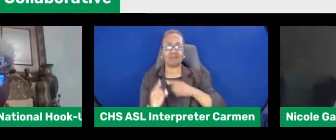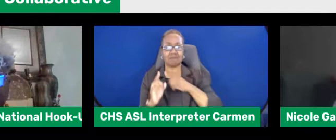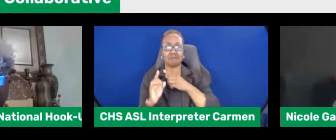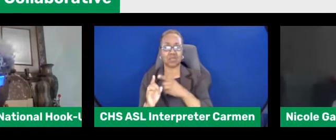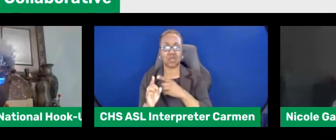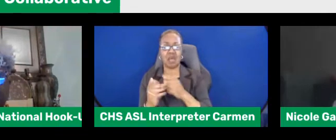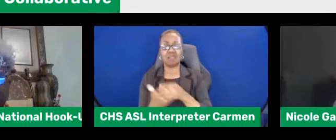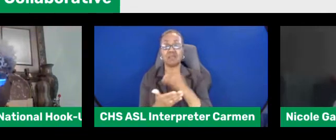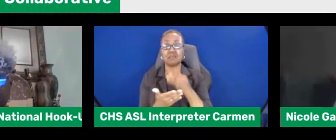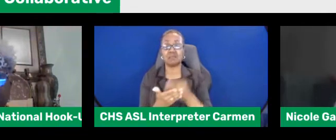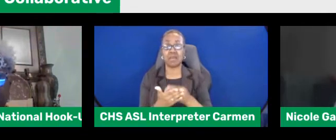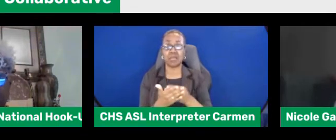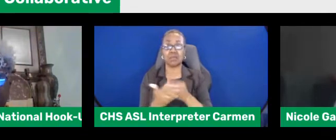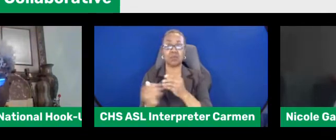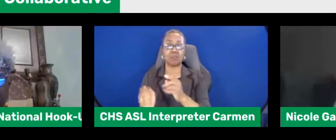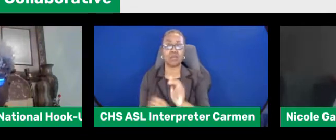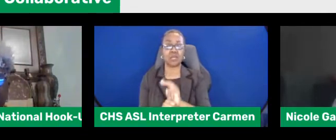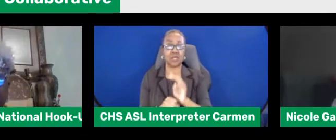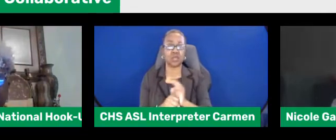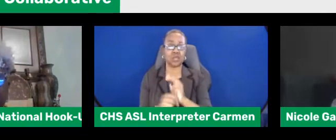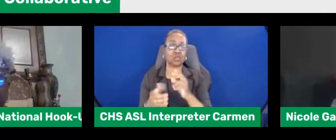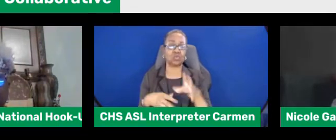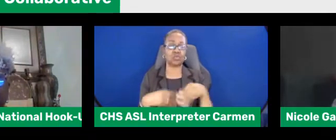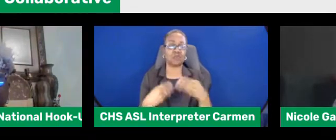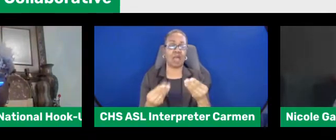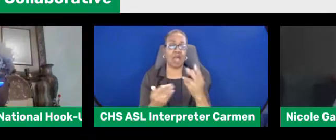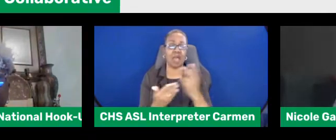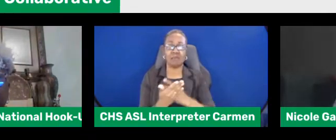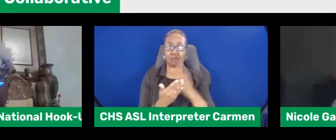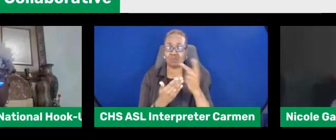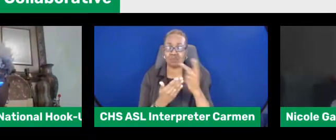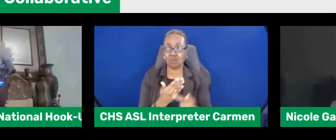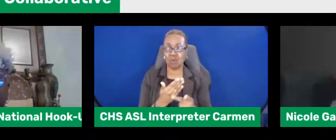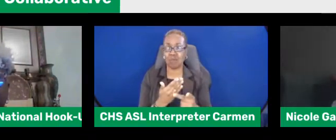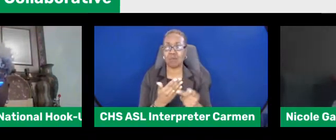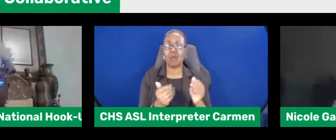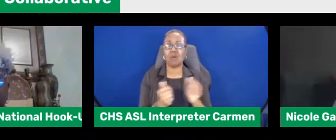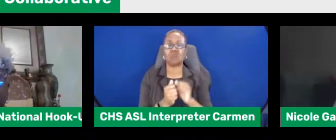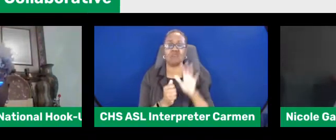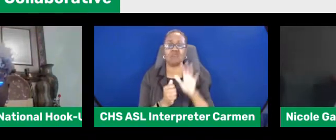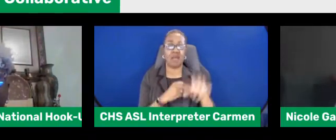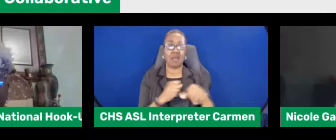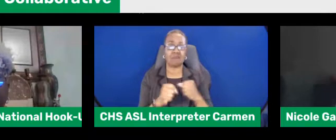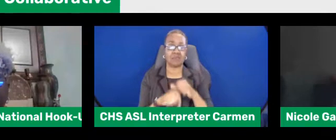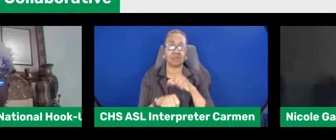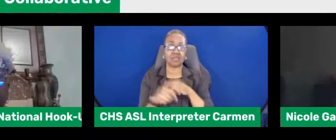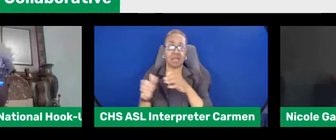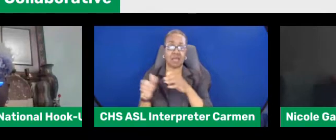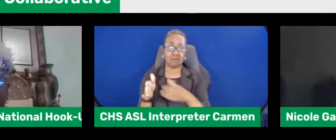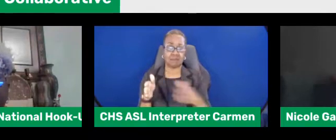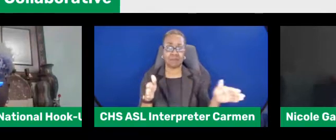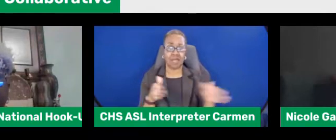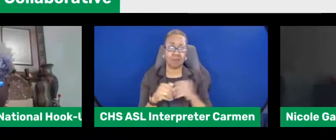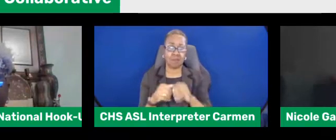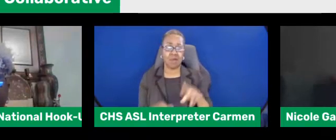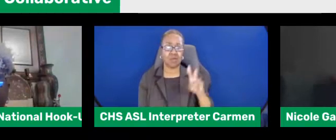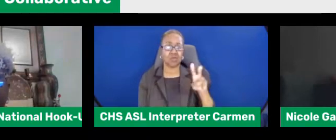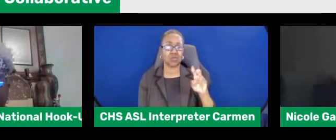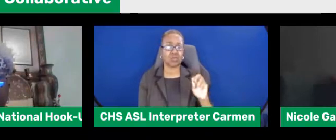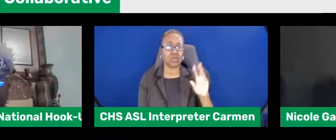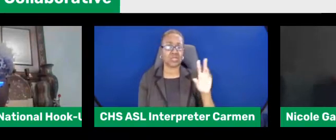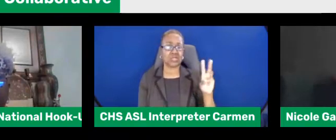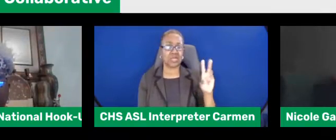is essentially going to provide the program over a 5-year timeline at roughly $2.6